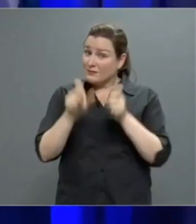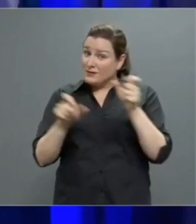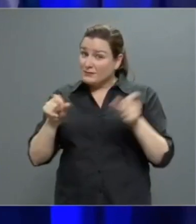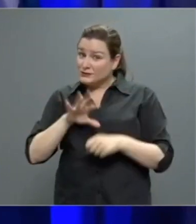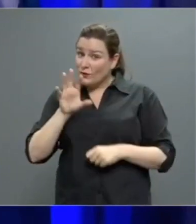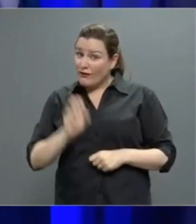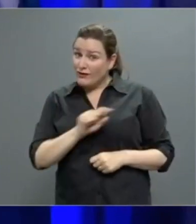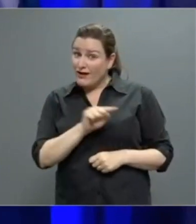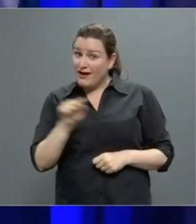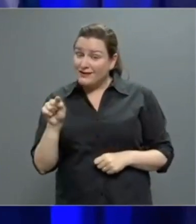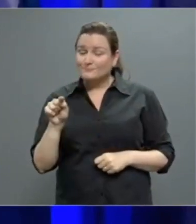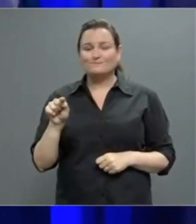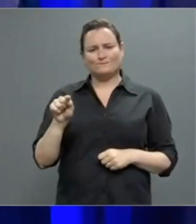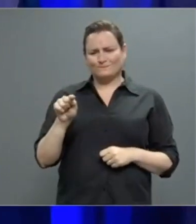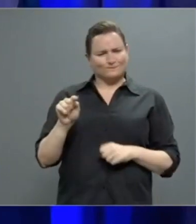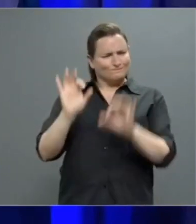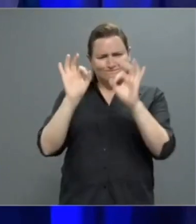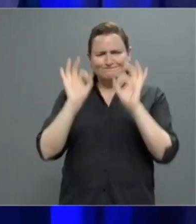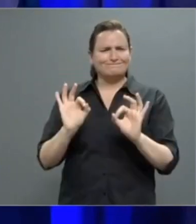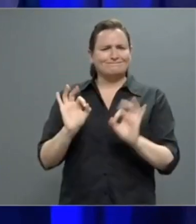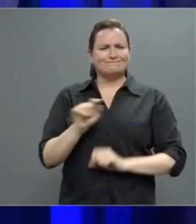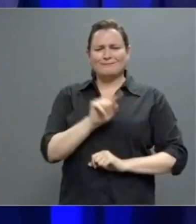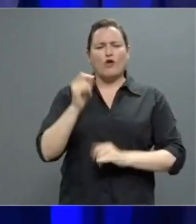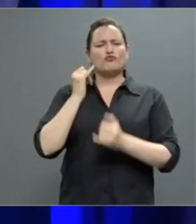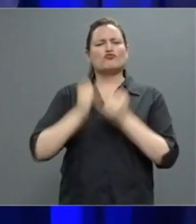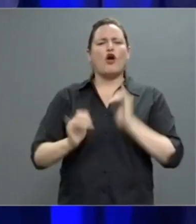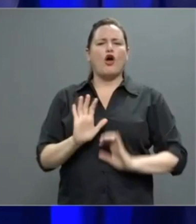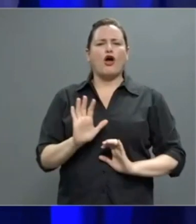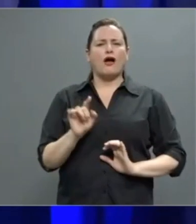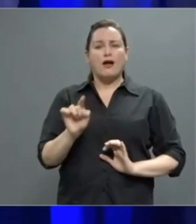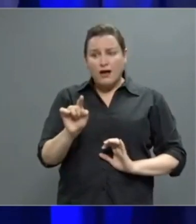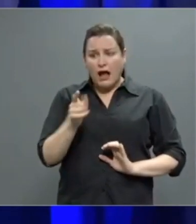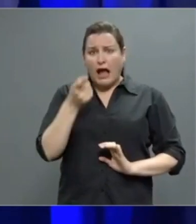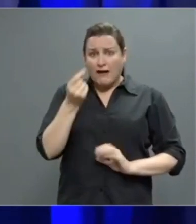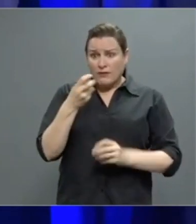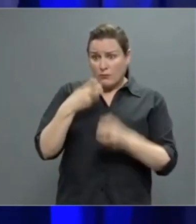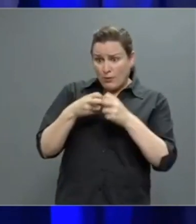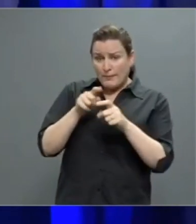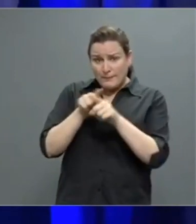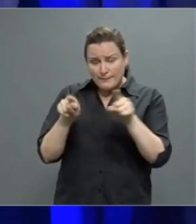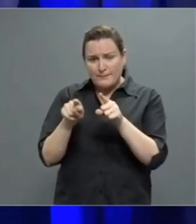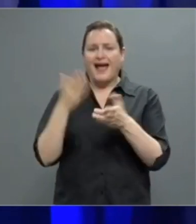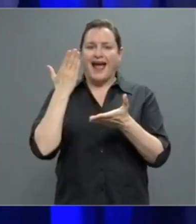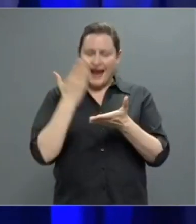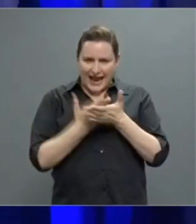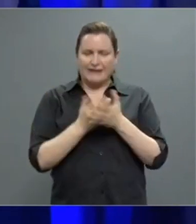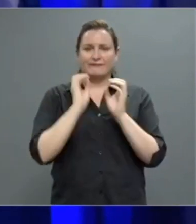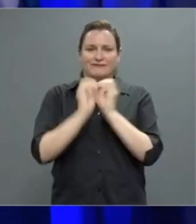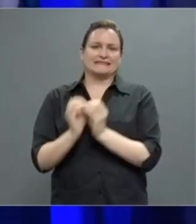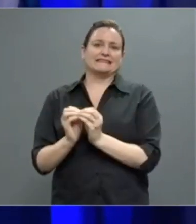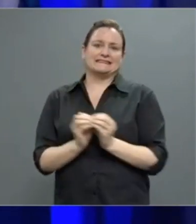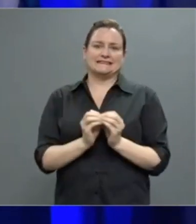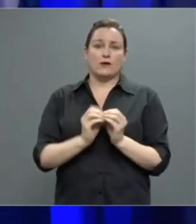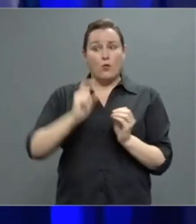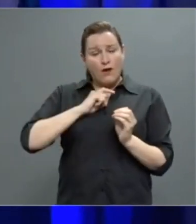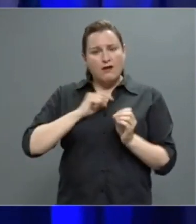is nothing wrong with South Africa that cannot be fixed with everything that is good about South